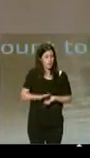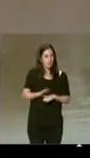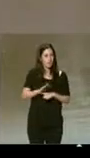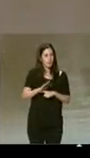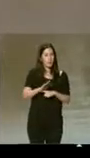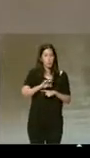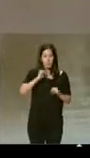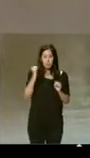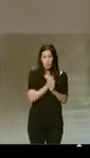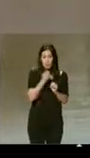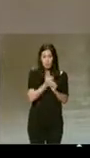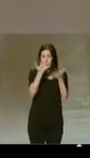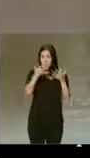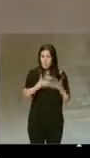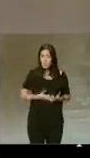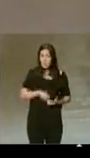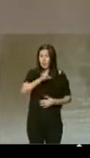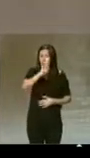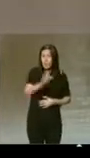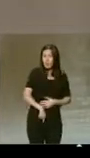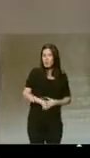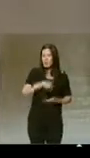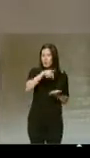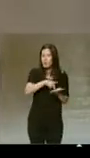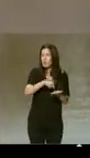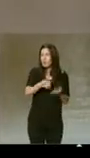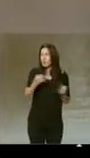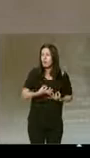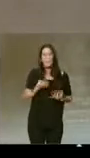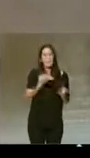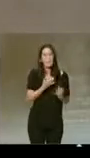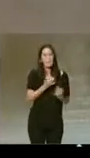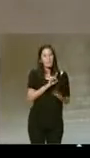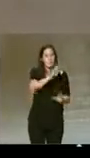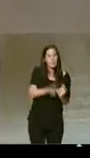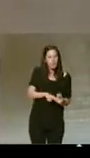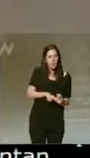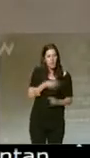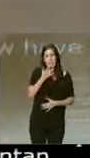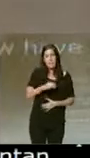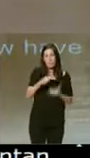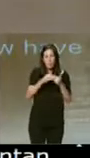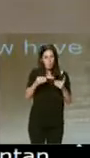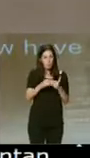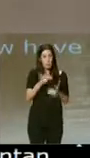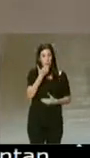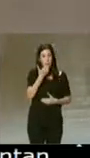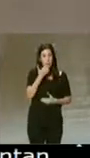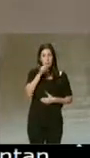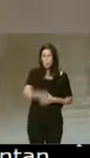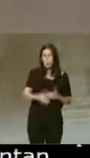will be presented tomorrow have to involve users. They have